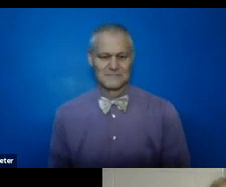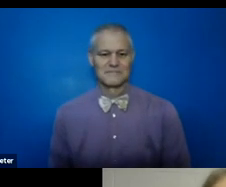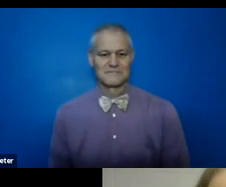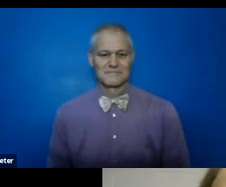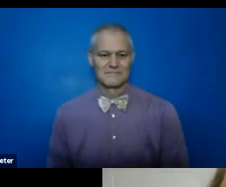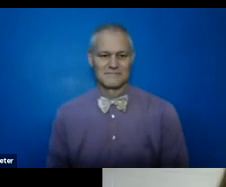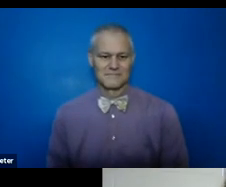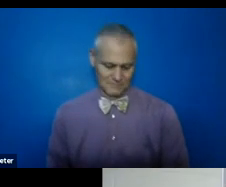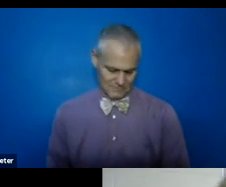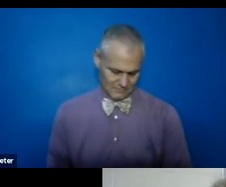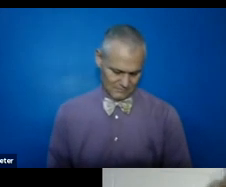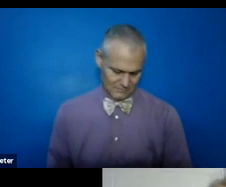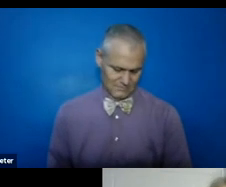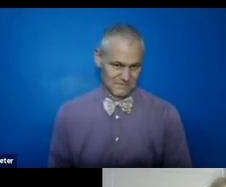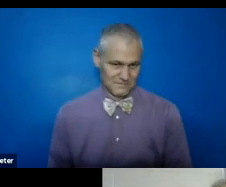I